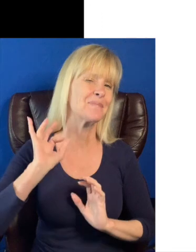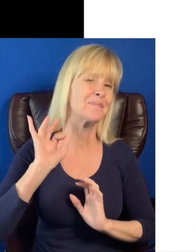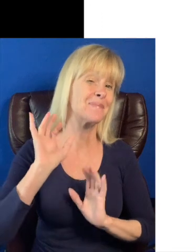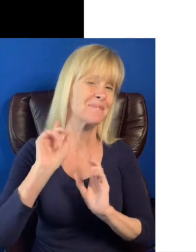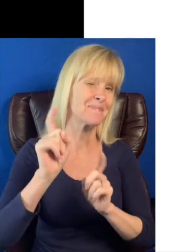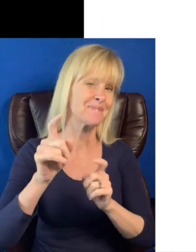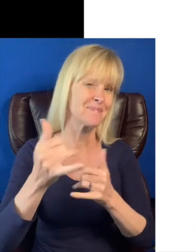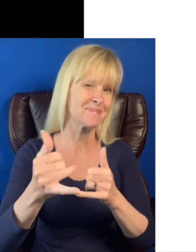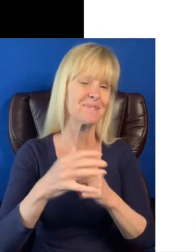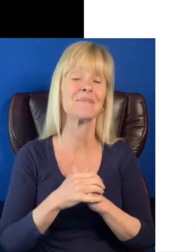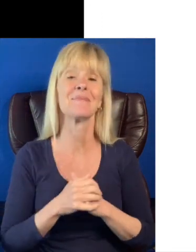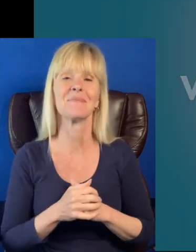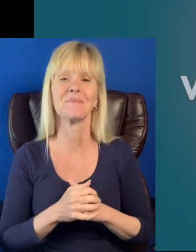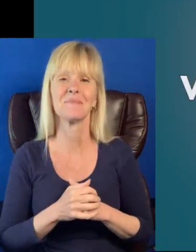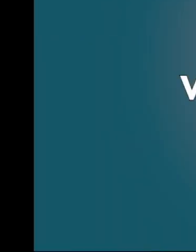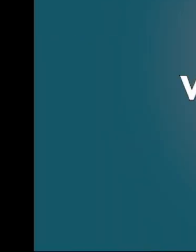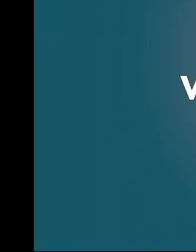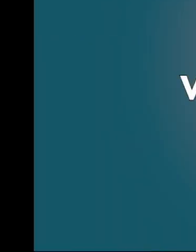can get now.